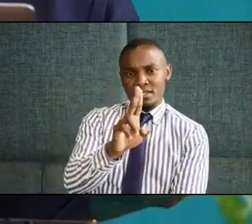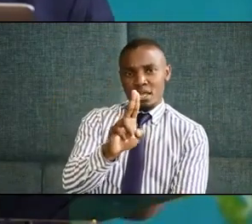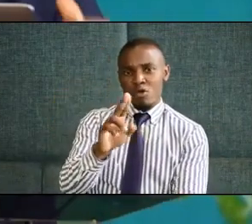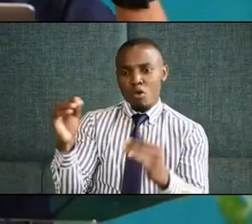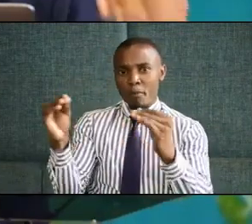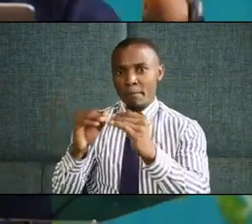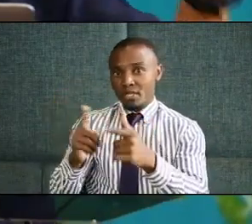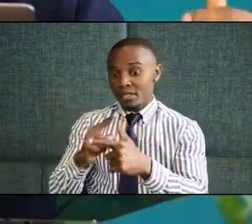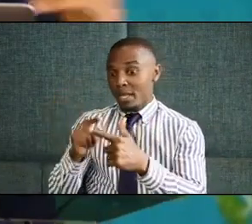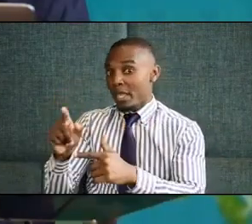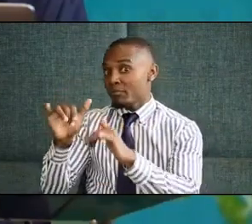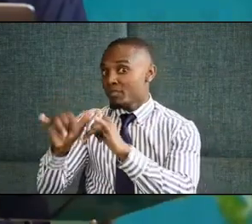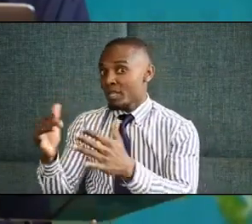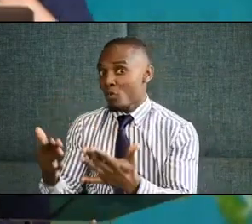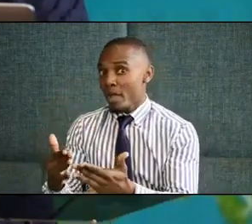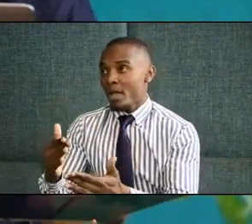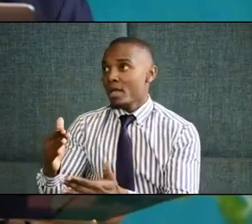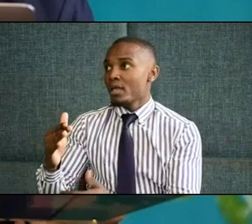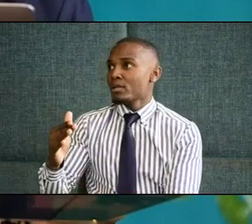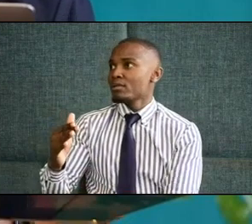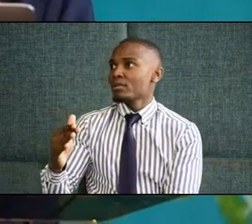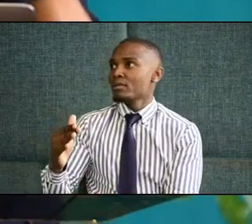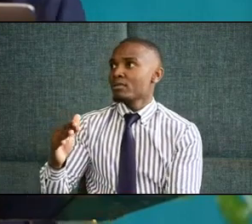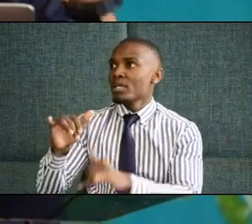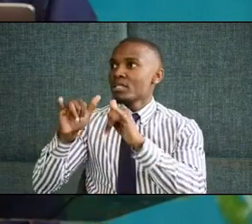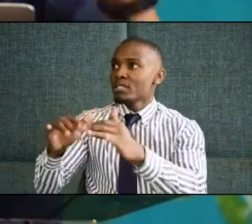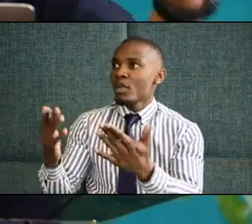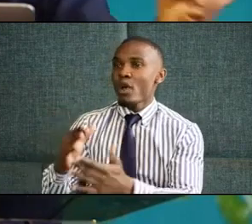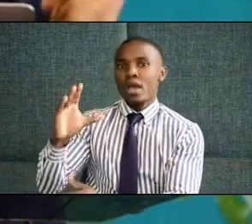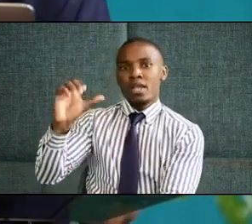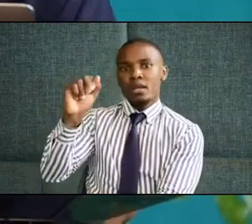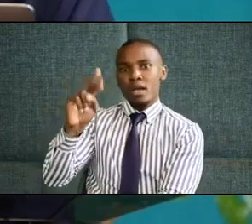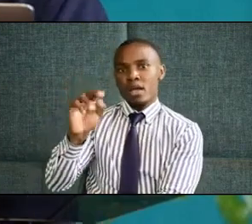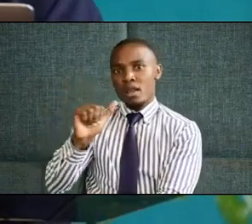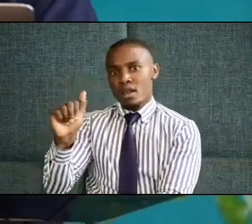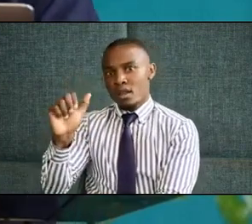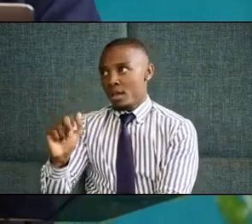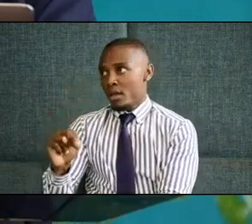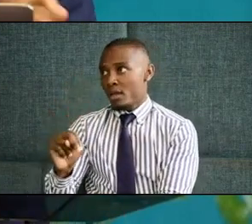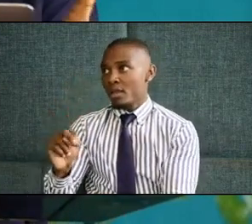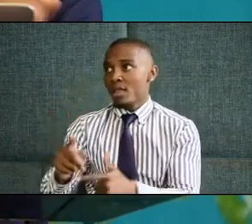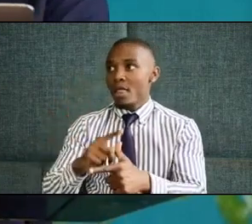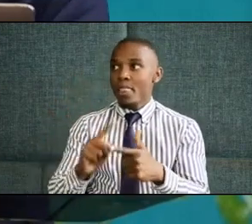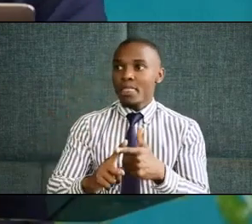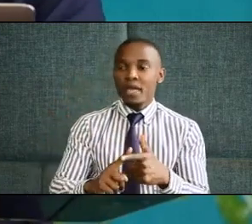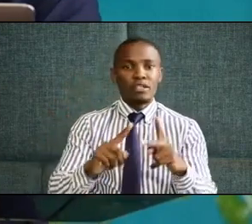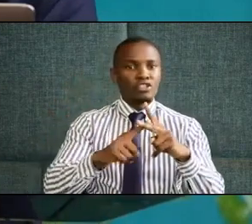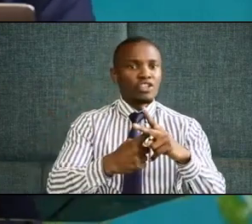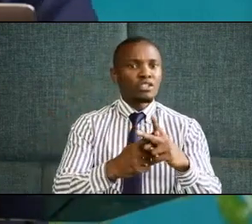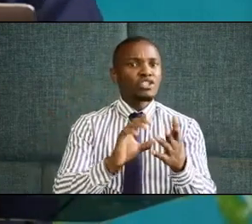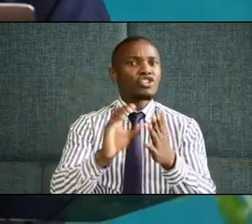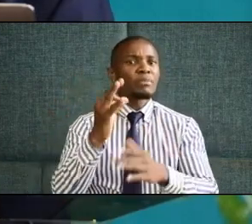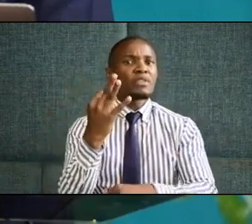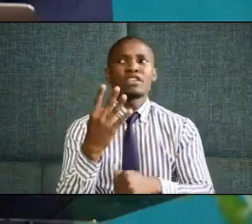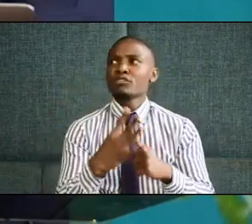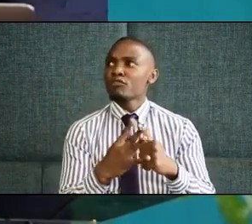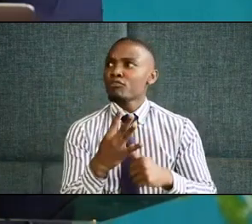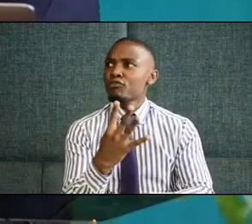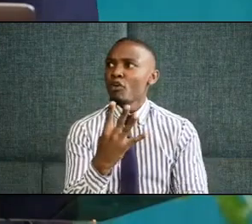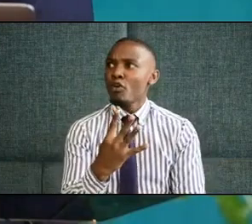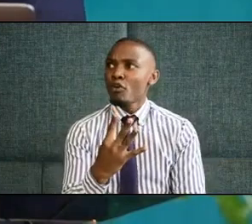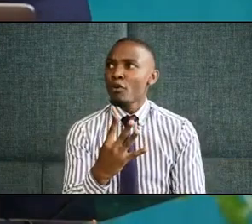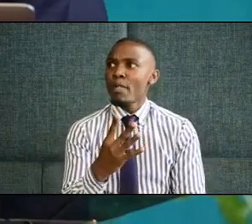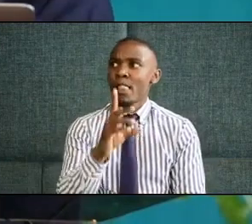Canaan at Sukkoth. Take note of this. Then in Genesis chapter 34, Dinah was raped and there